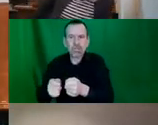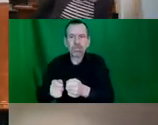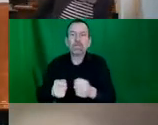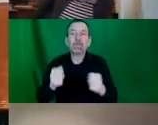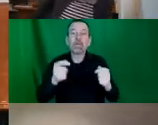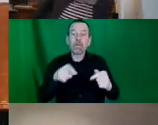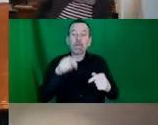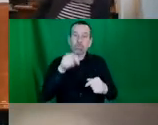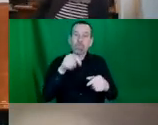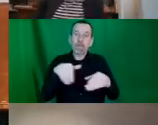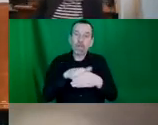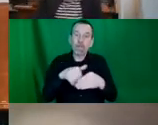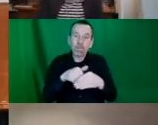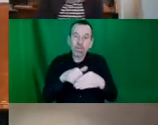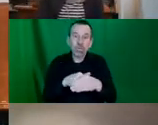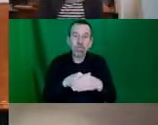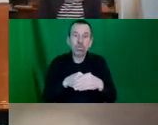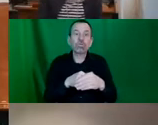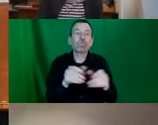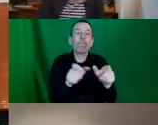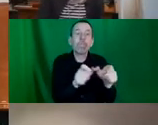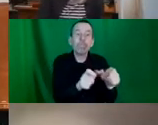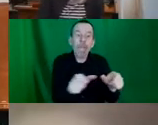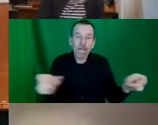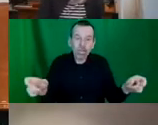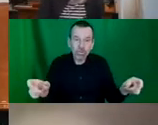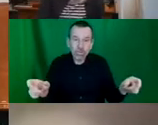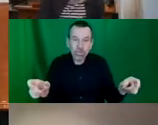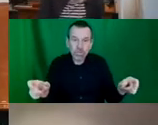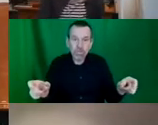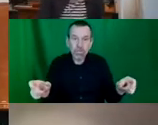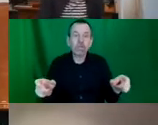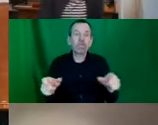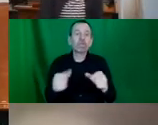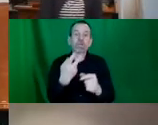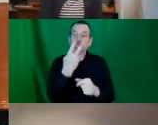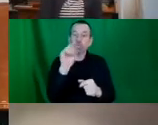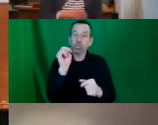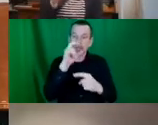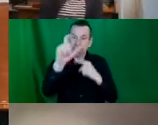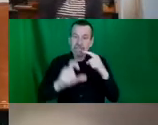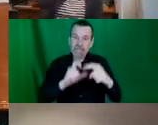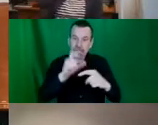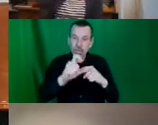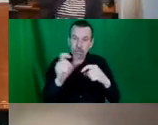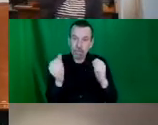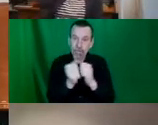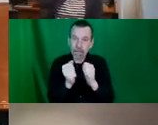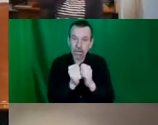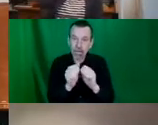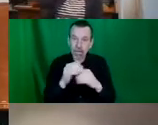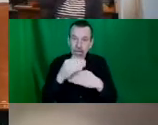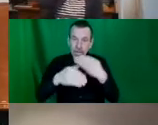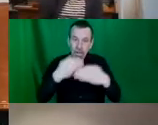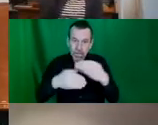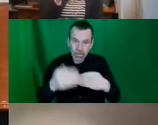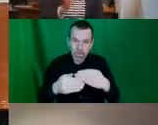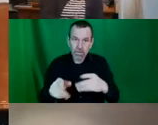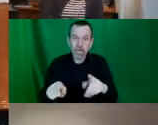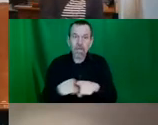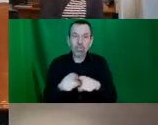includes parchment manuscripts, several brown Civil War tracts, 20th century paper bindings, several early Western